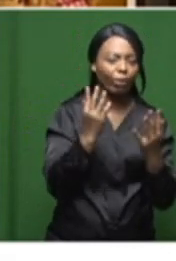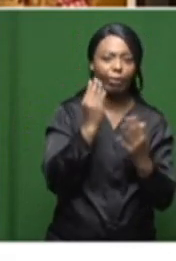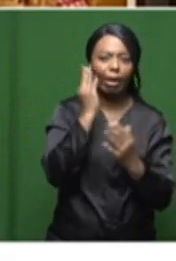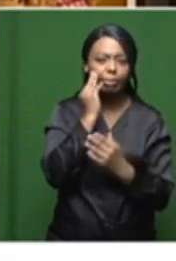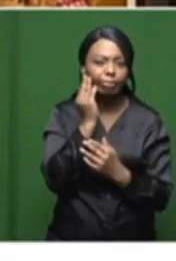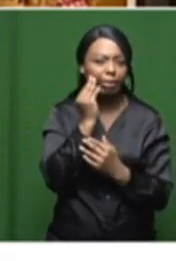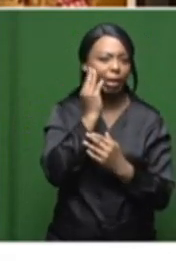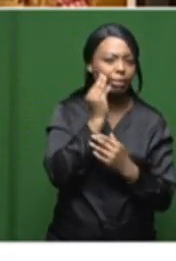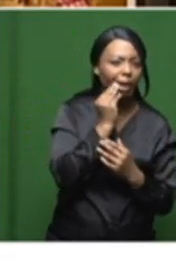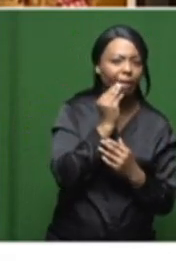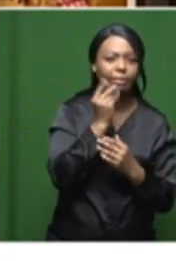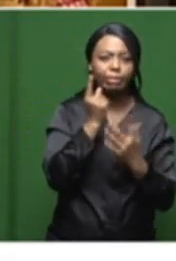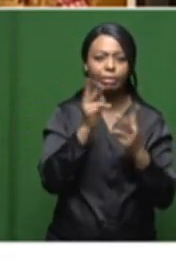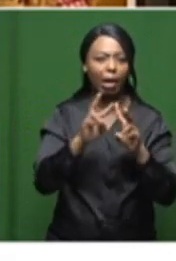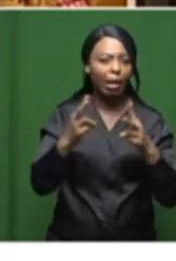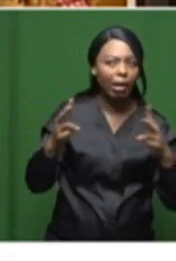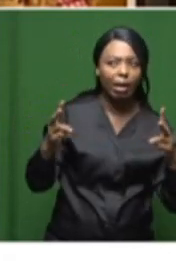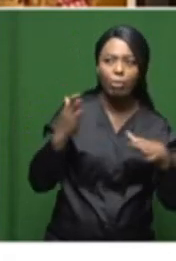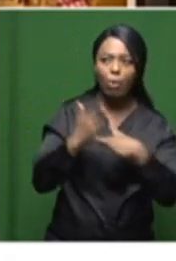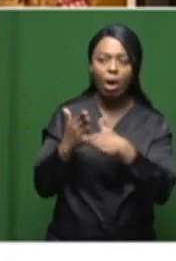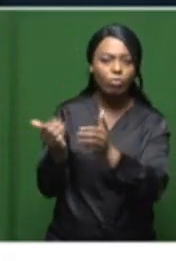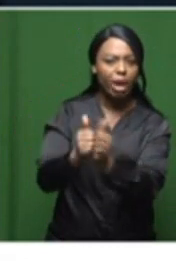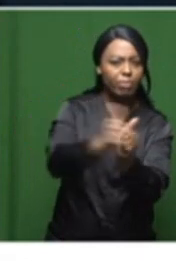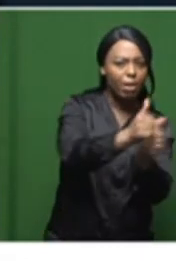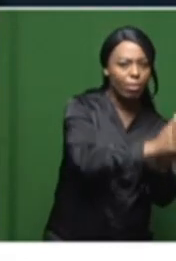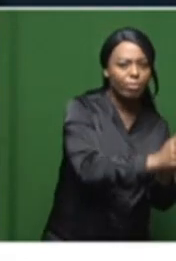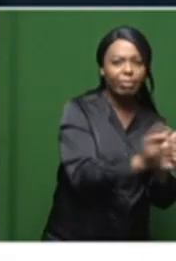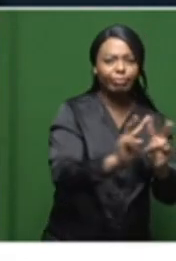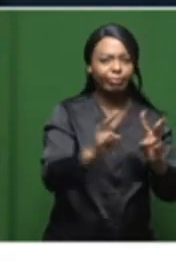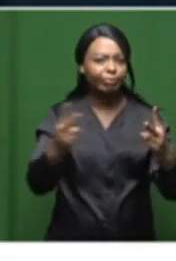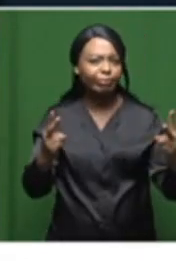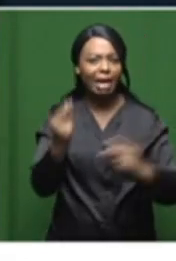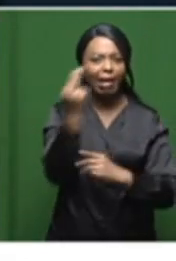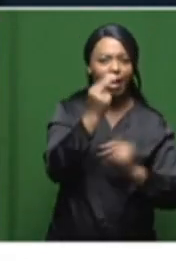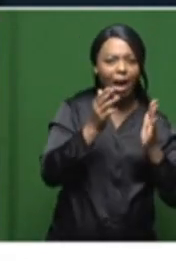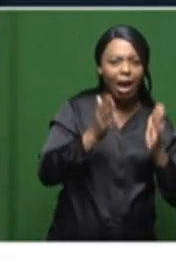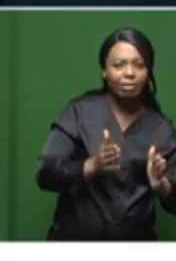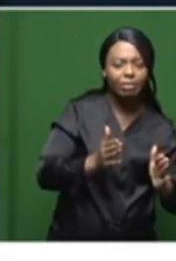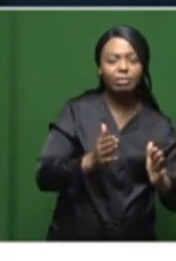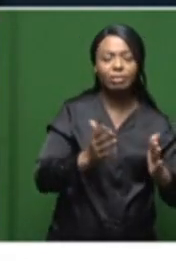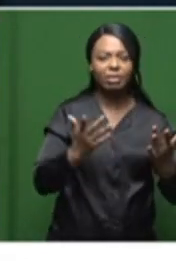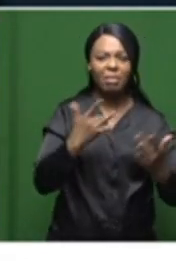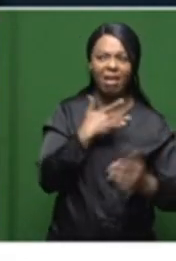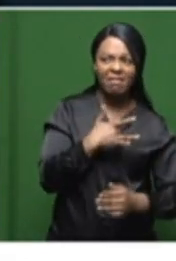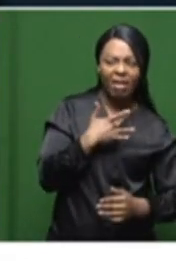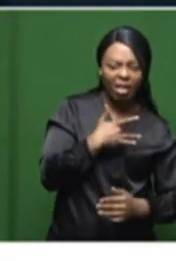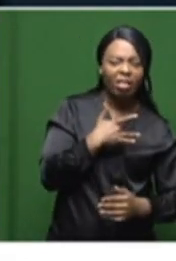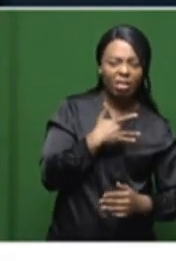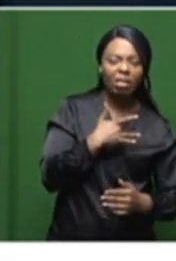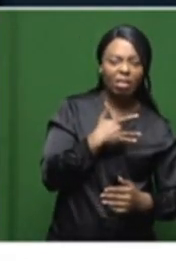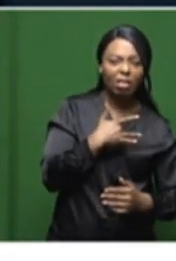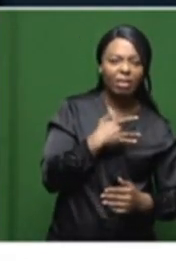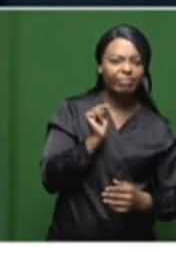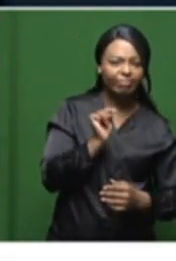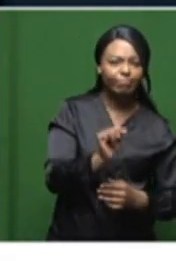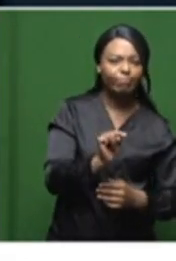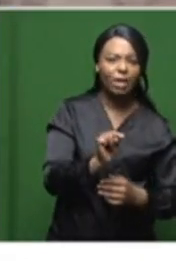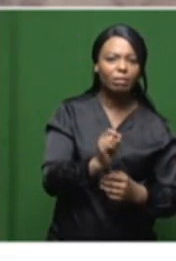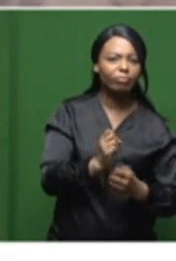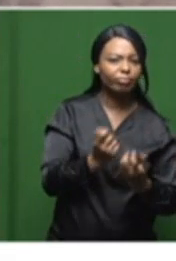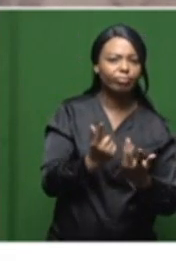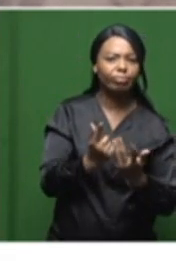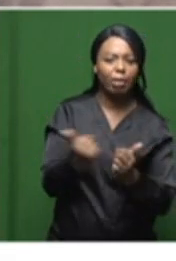and collaborated with different artists, and I feel like it's a rounded body of work, you